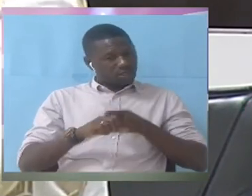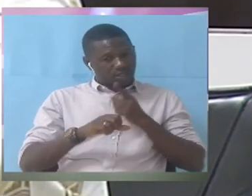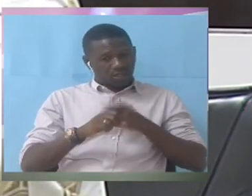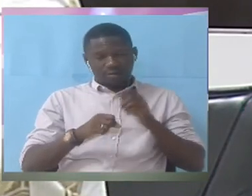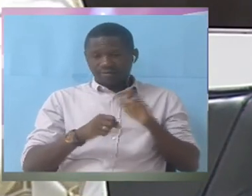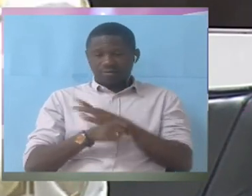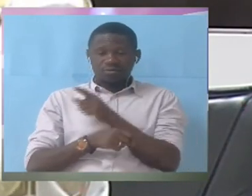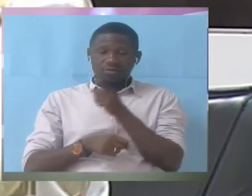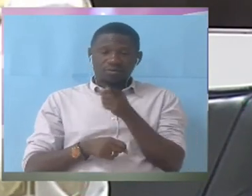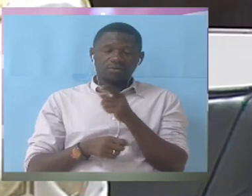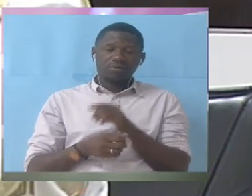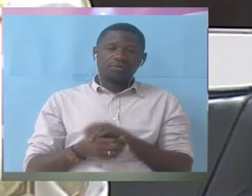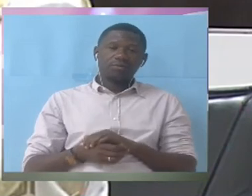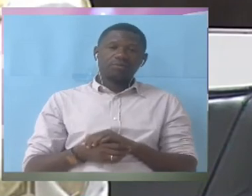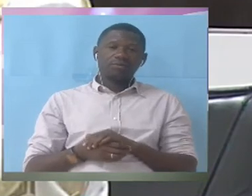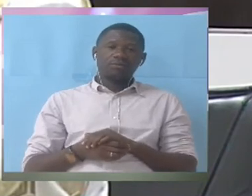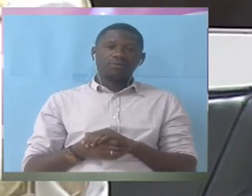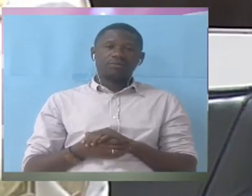sahel.